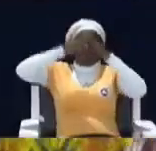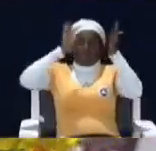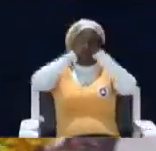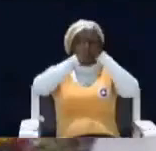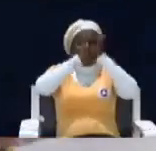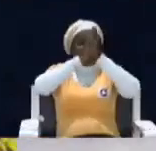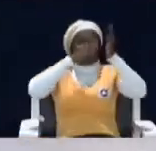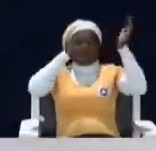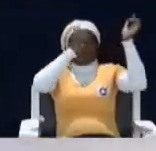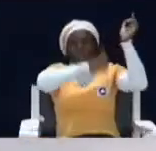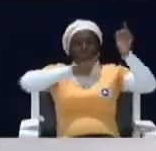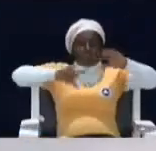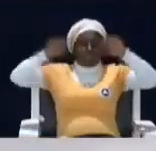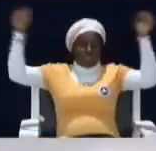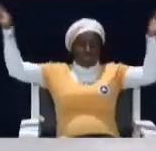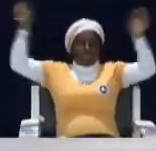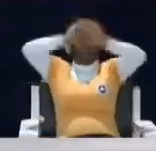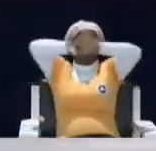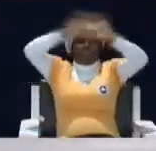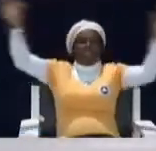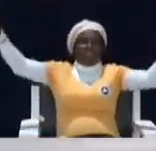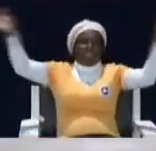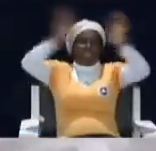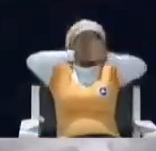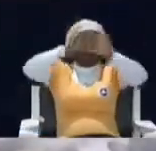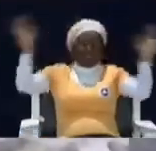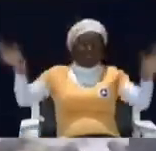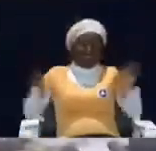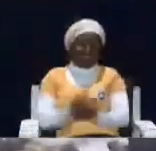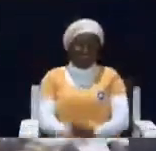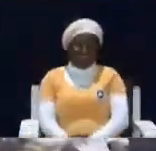the Lord! Hallelujah.